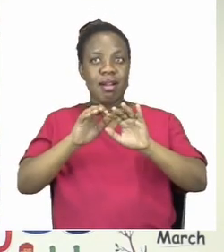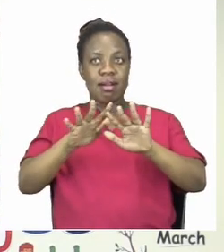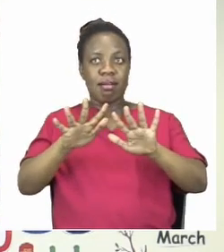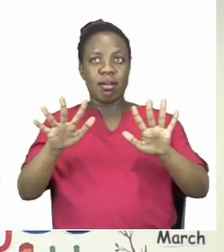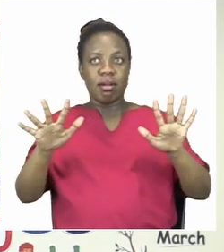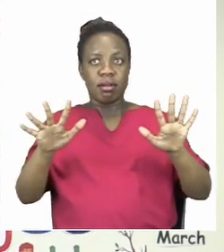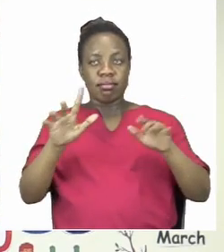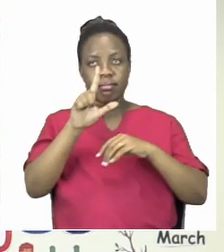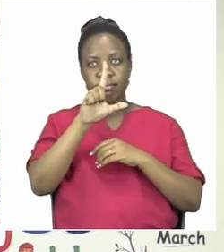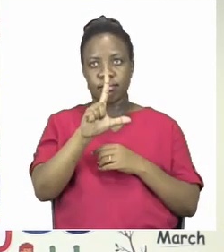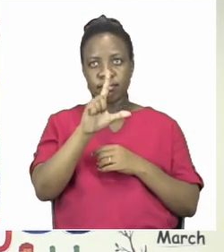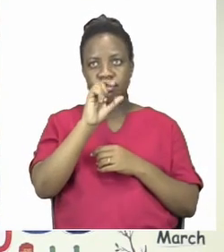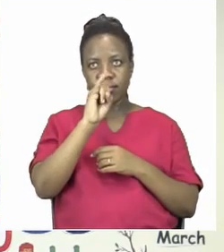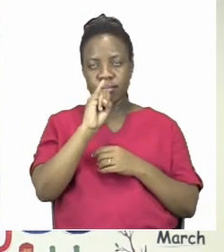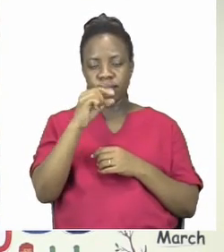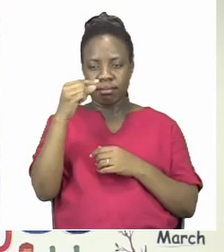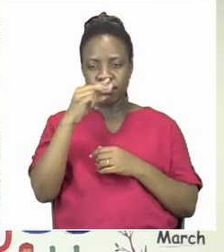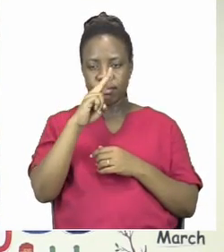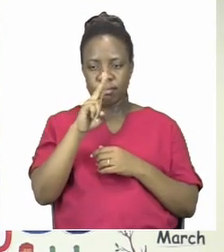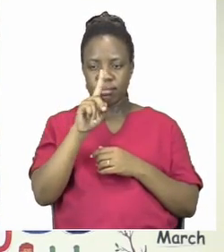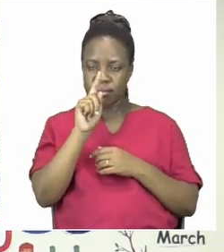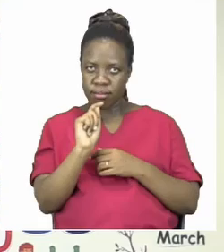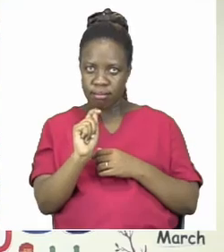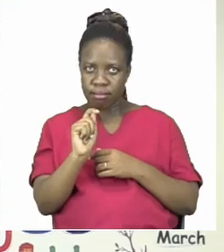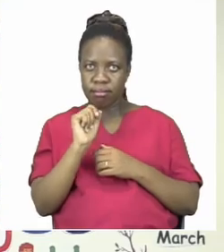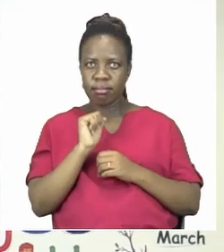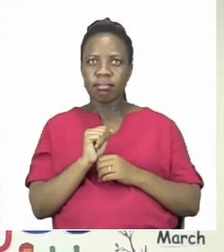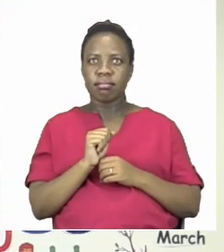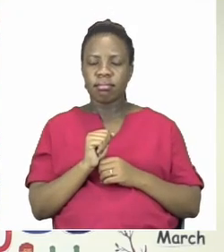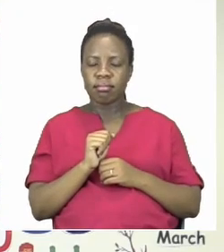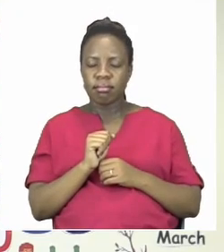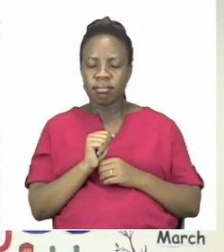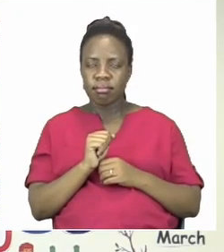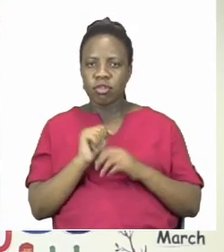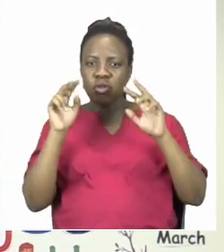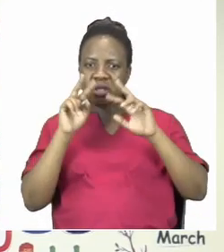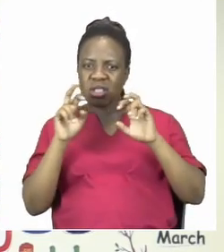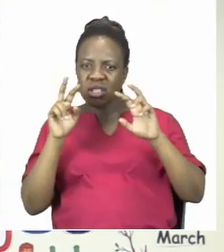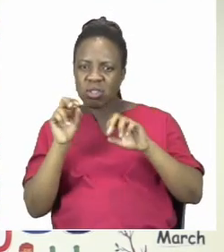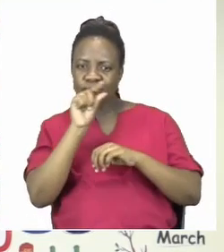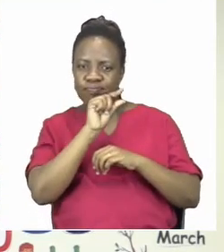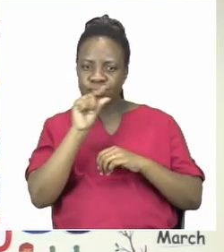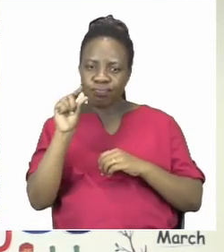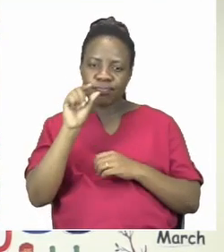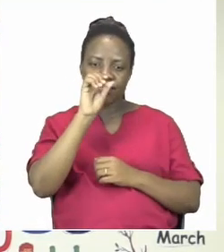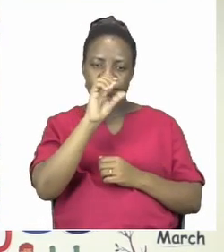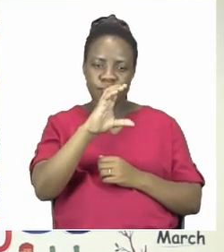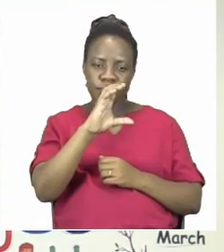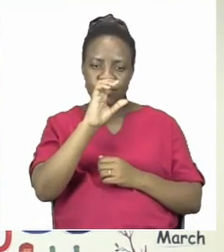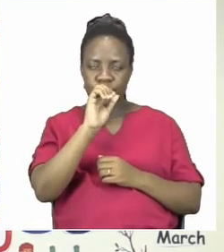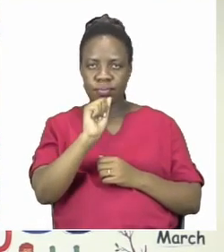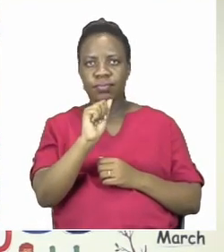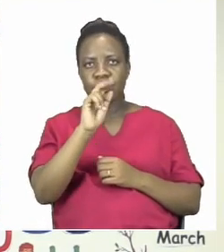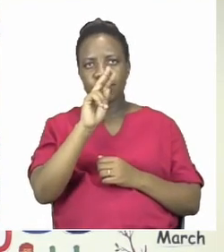gives light. Now let's see. Do you see the word candle? Yes, because here in the crossword you will see that